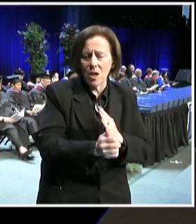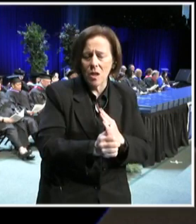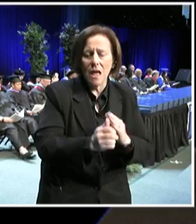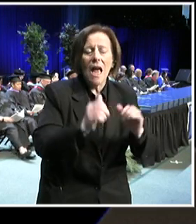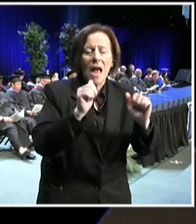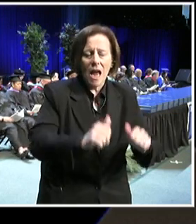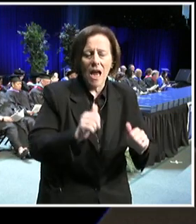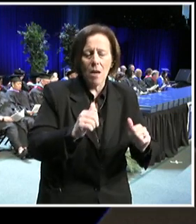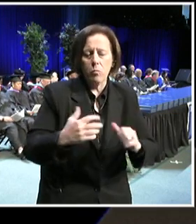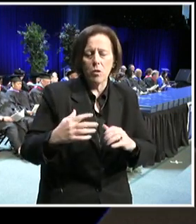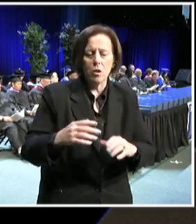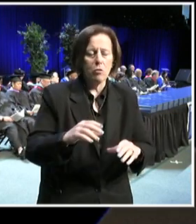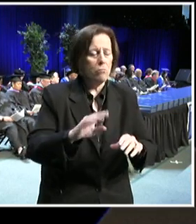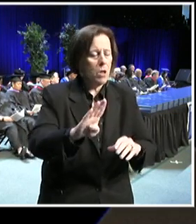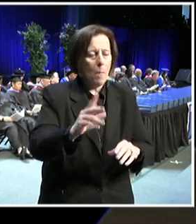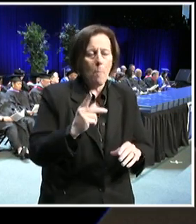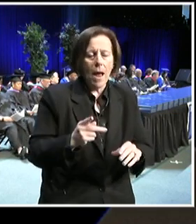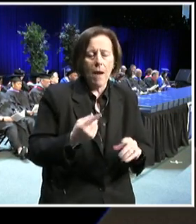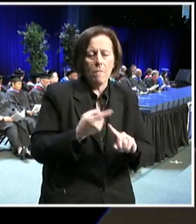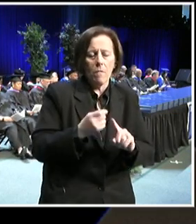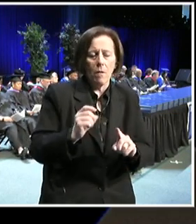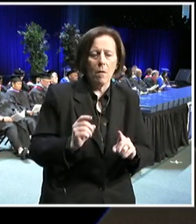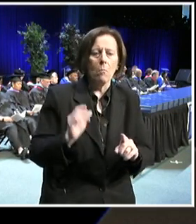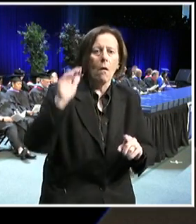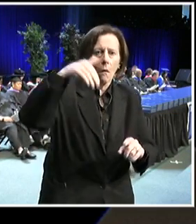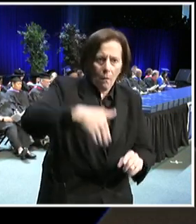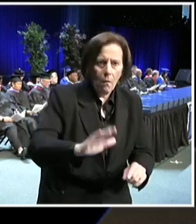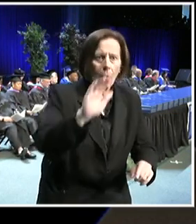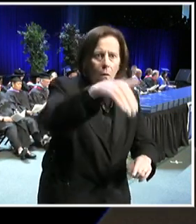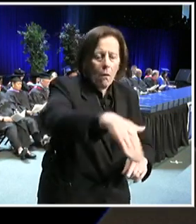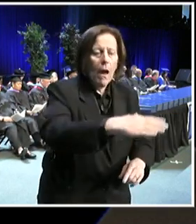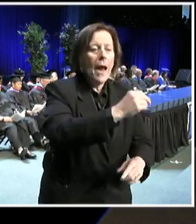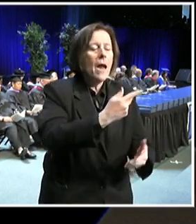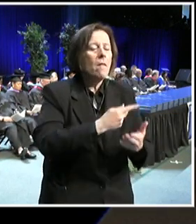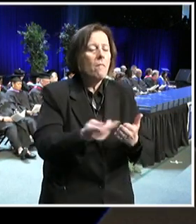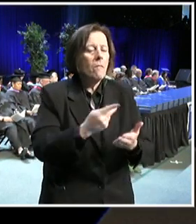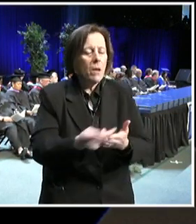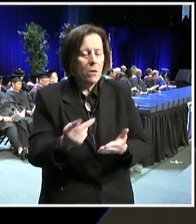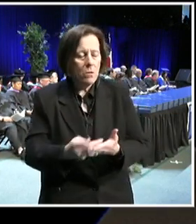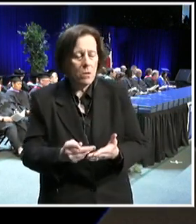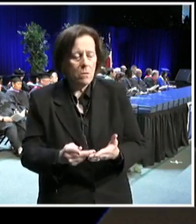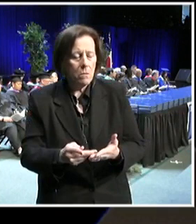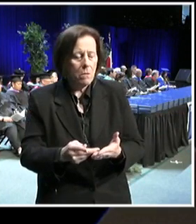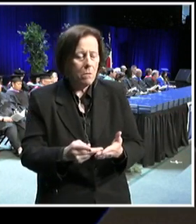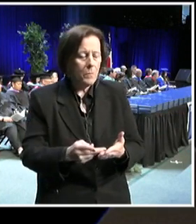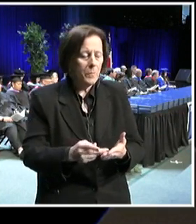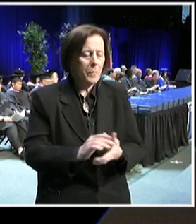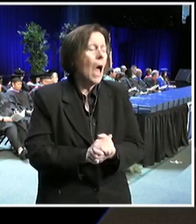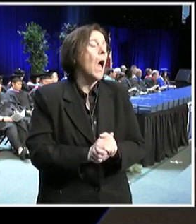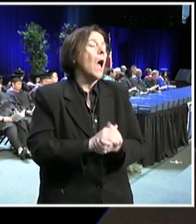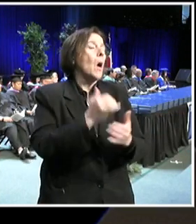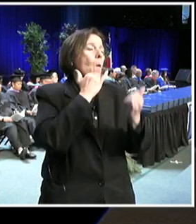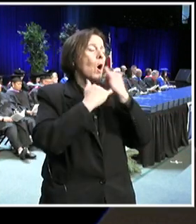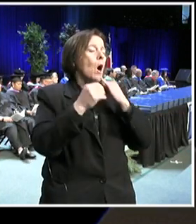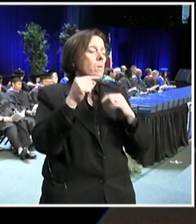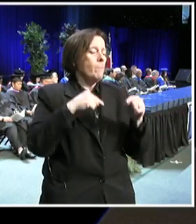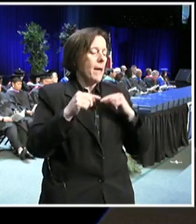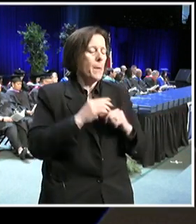bumps in the roads as well as your failures. You should focus on emphasizing being, that was wrong, okay.